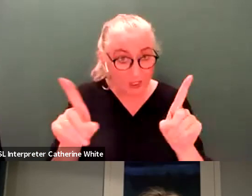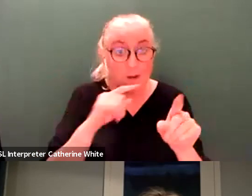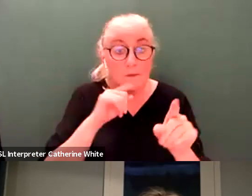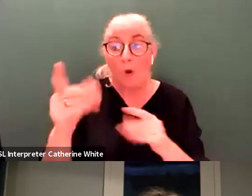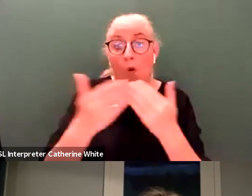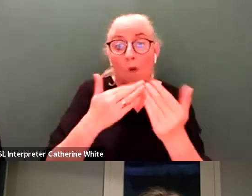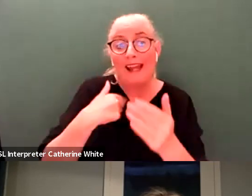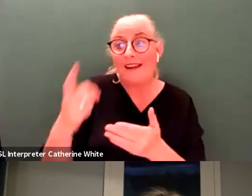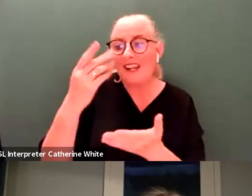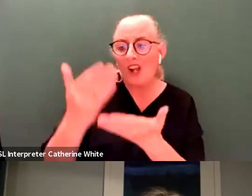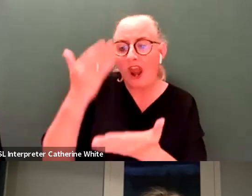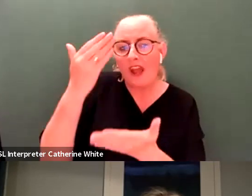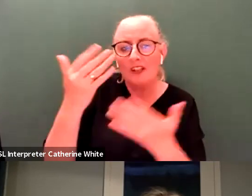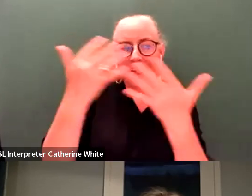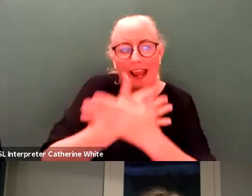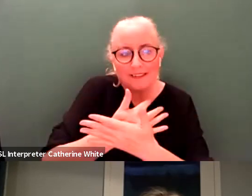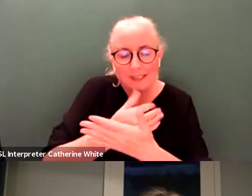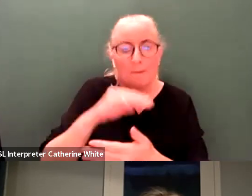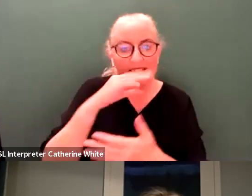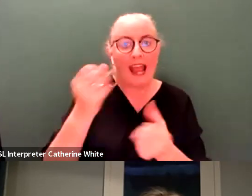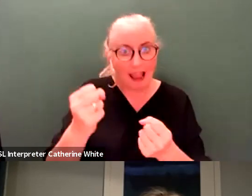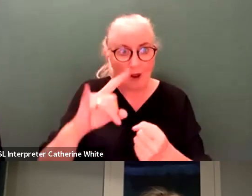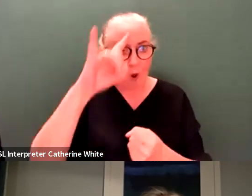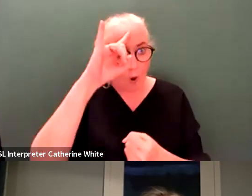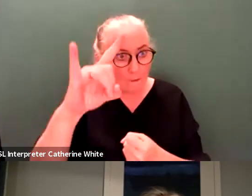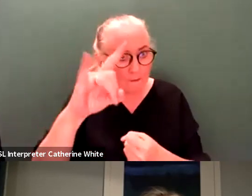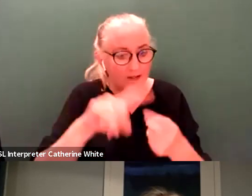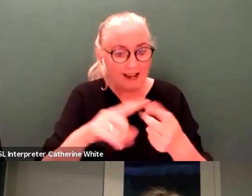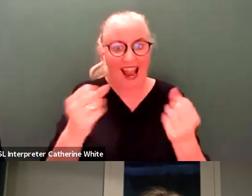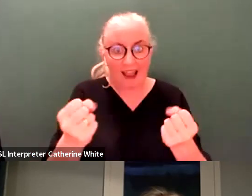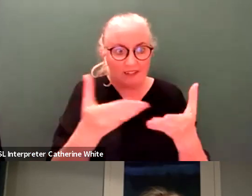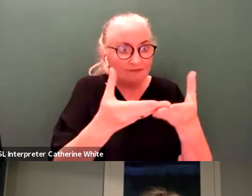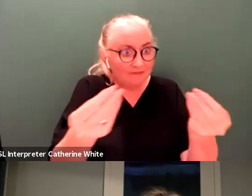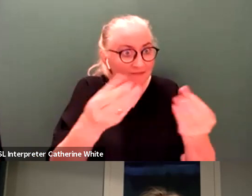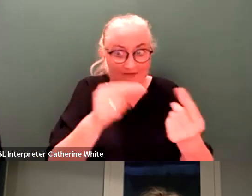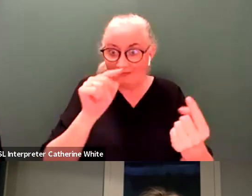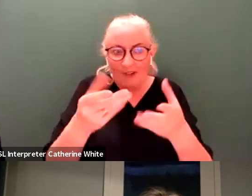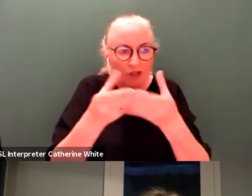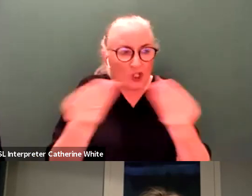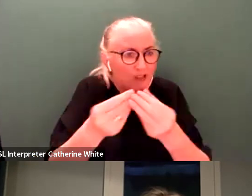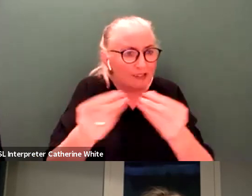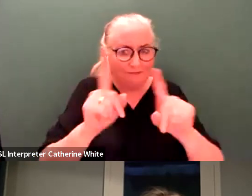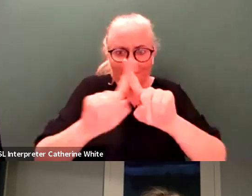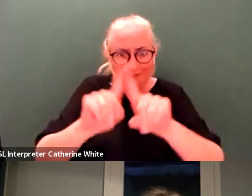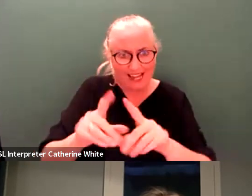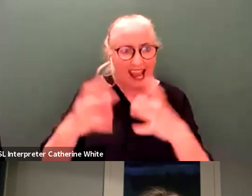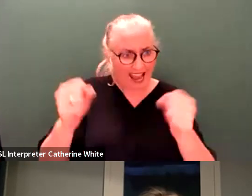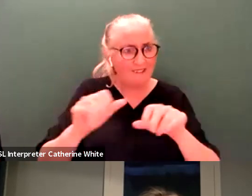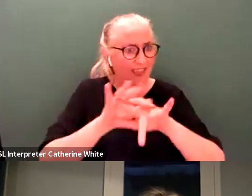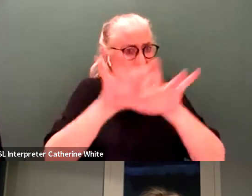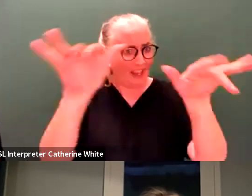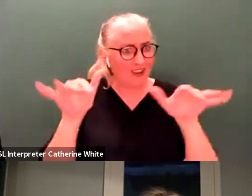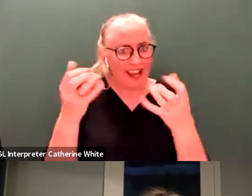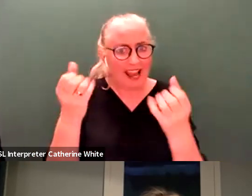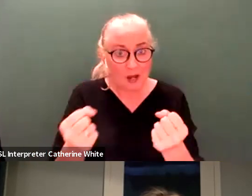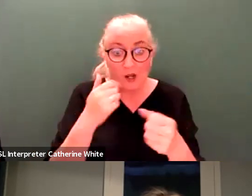what I've learned tonight is there's certainly a lot of solutions out there, and there's hope, which is always good. And I think more of